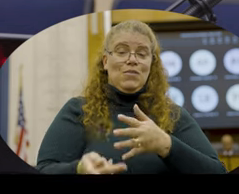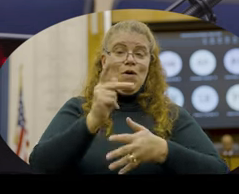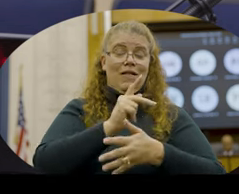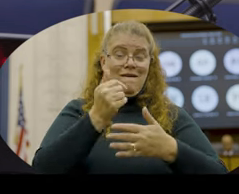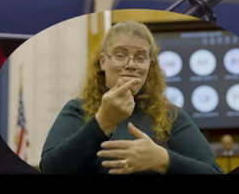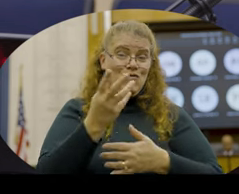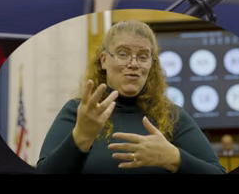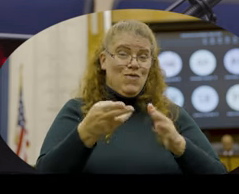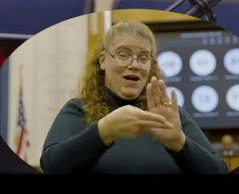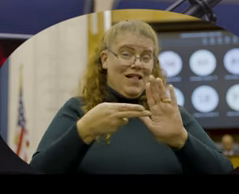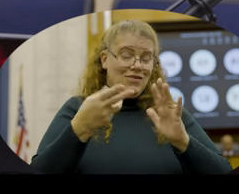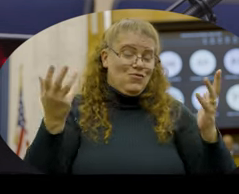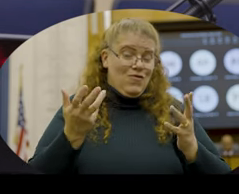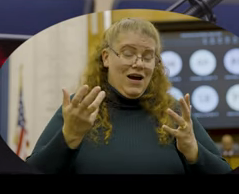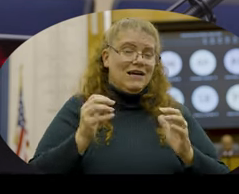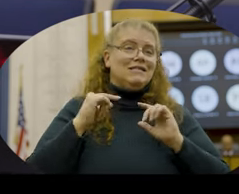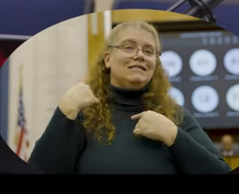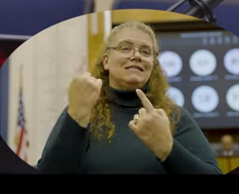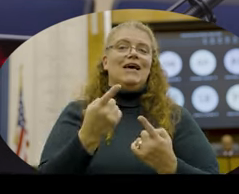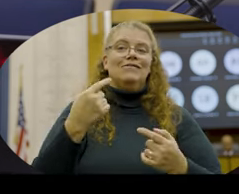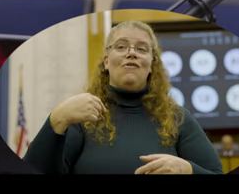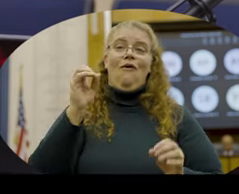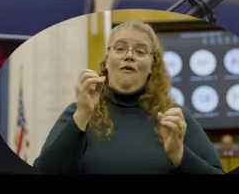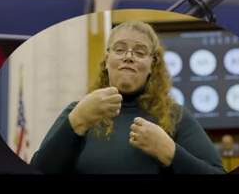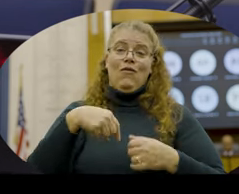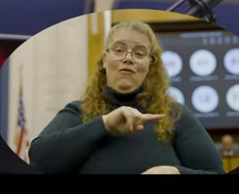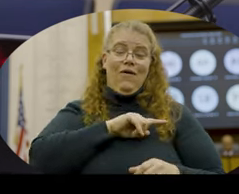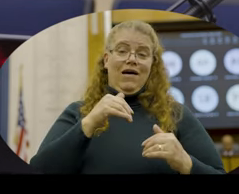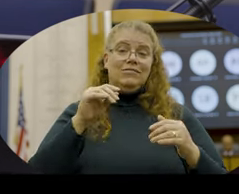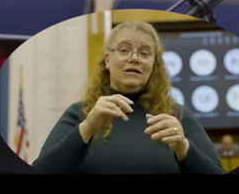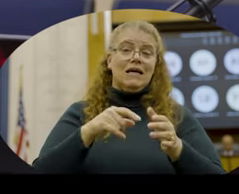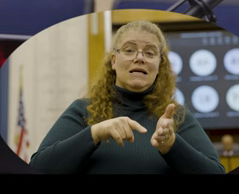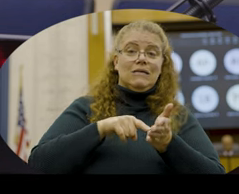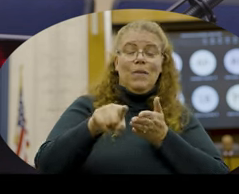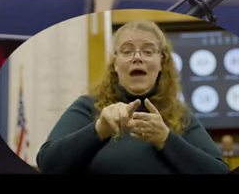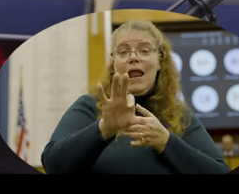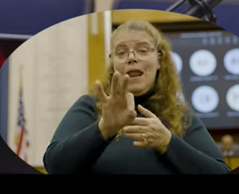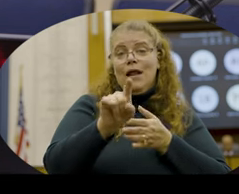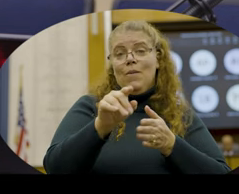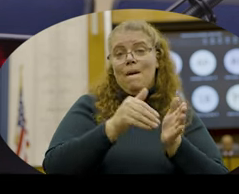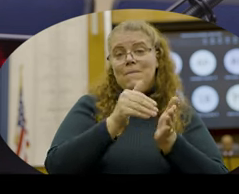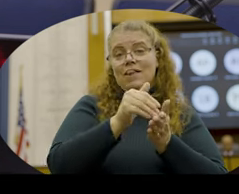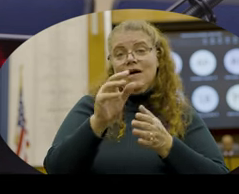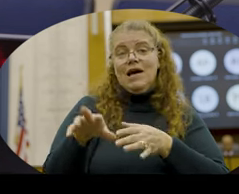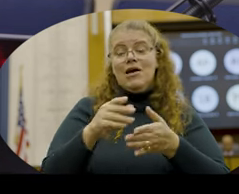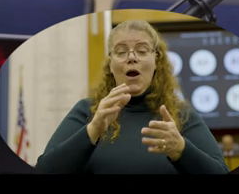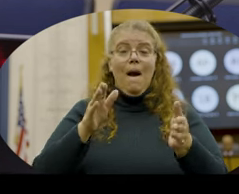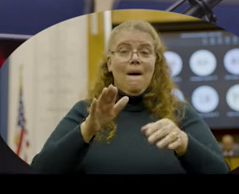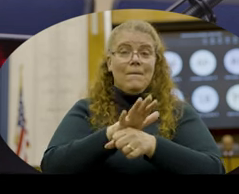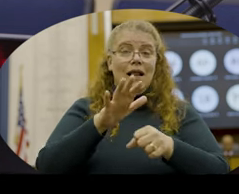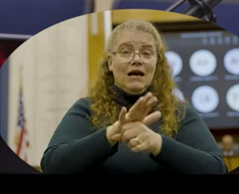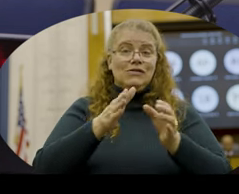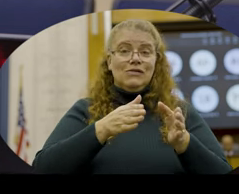Pathways program designed to fund community college access for RPS high school graduates. It's simple,